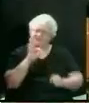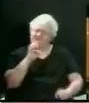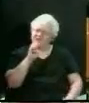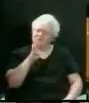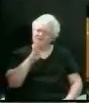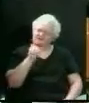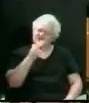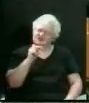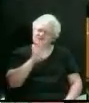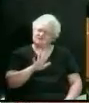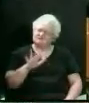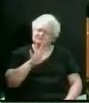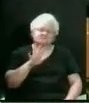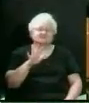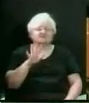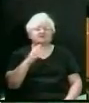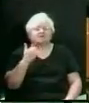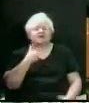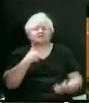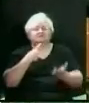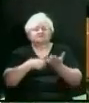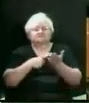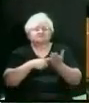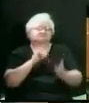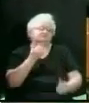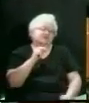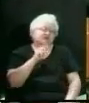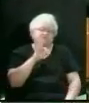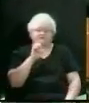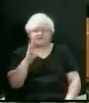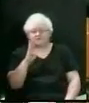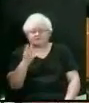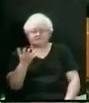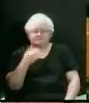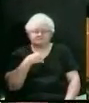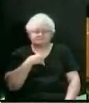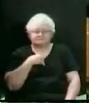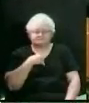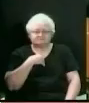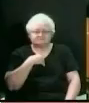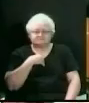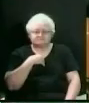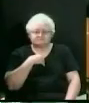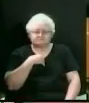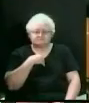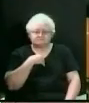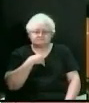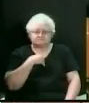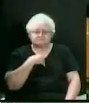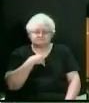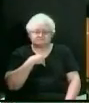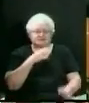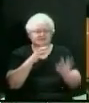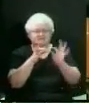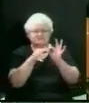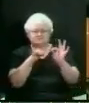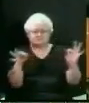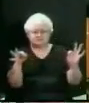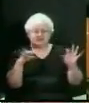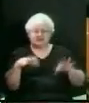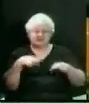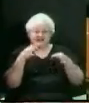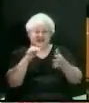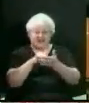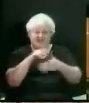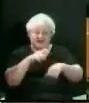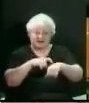January, February? Anyway, we had discussion in January or February, and the statement was made, a delay at that time was a